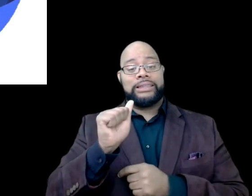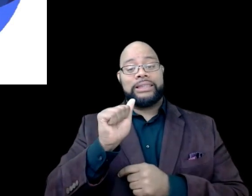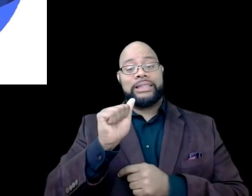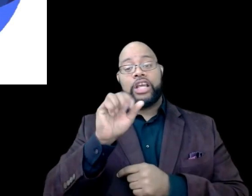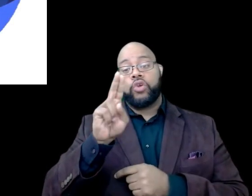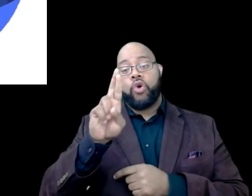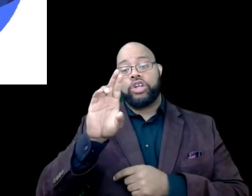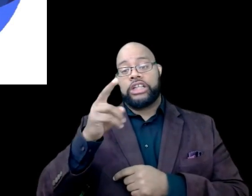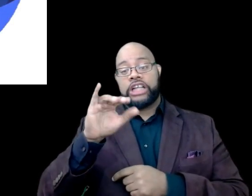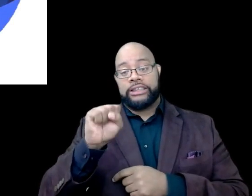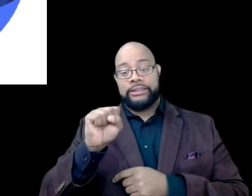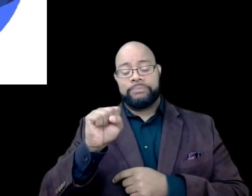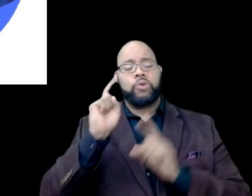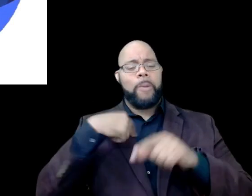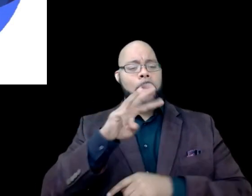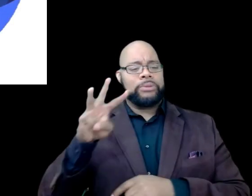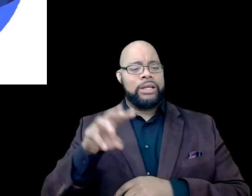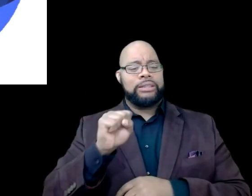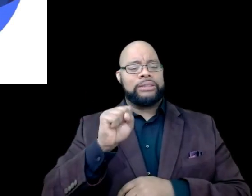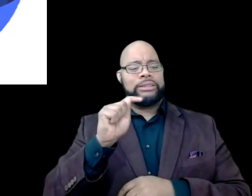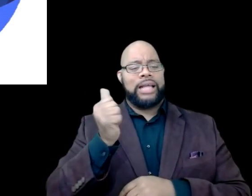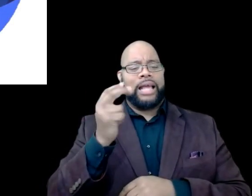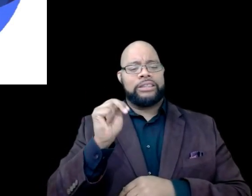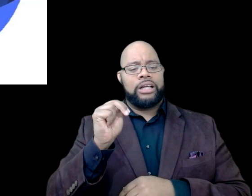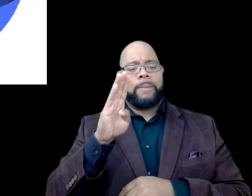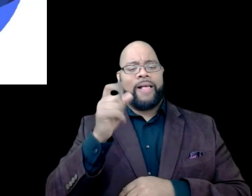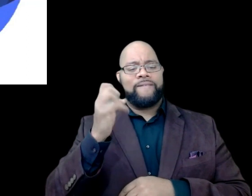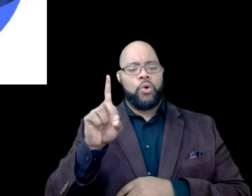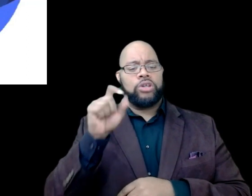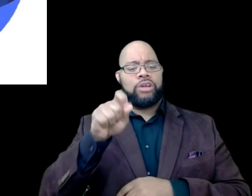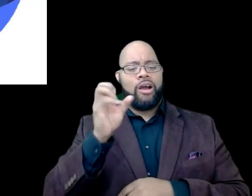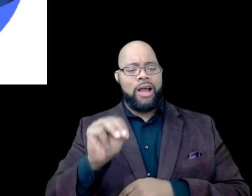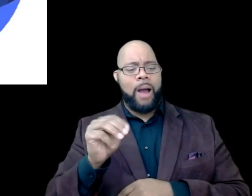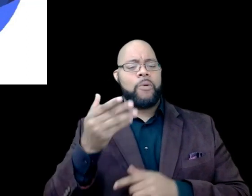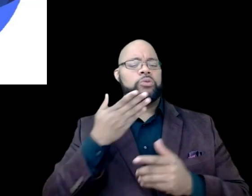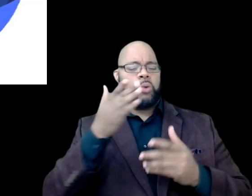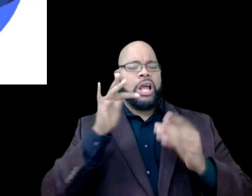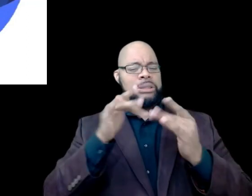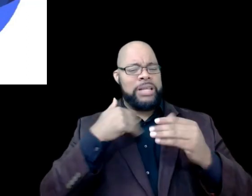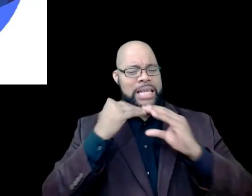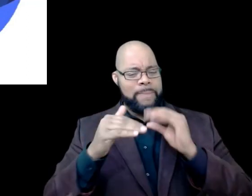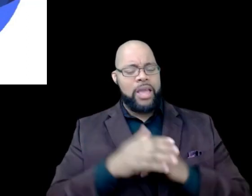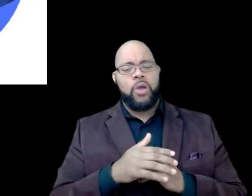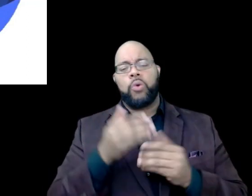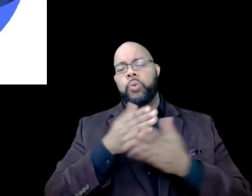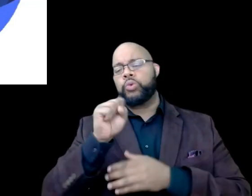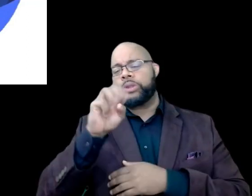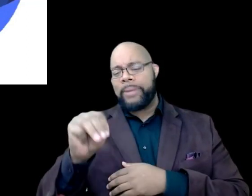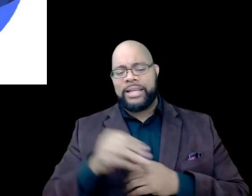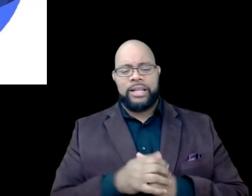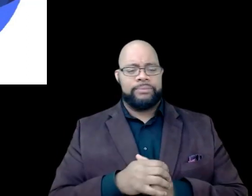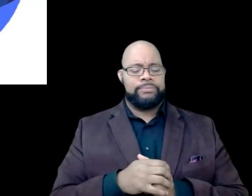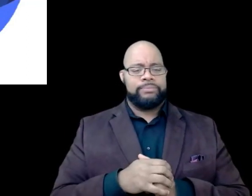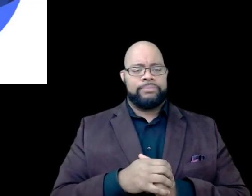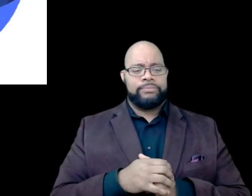about sea urchins, go to my website at stantonbelford.com or contact me through emails or social